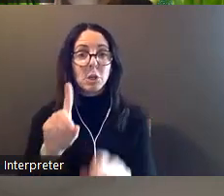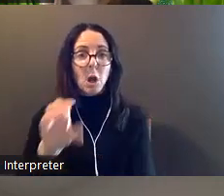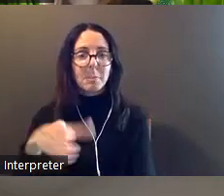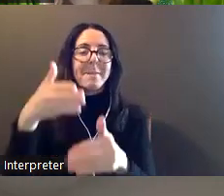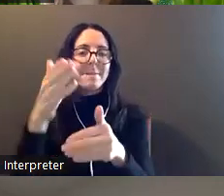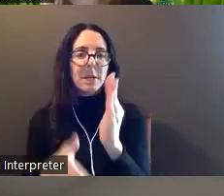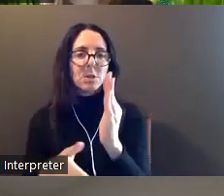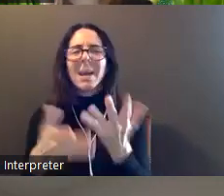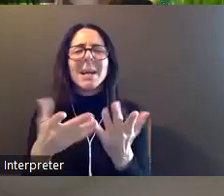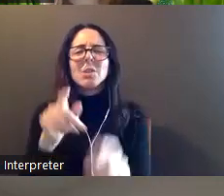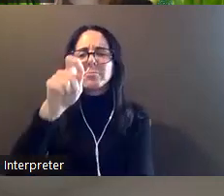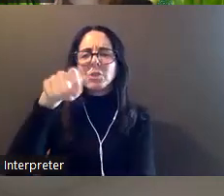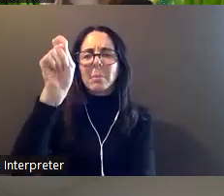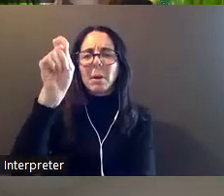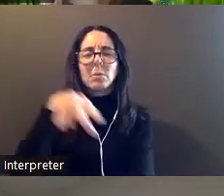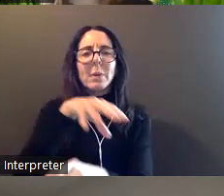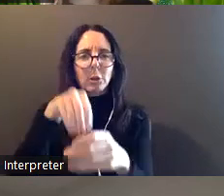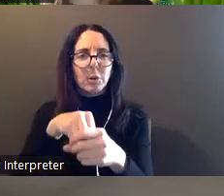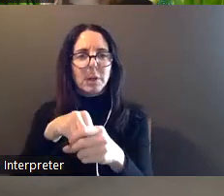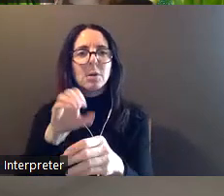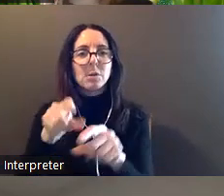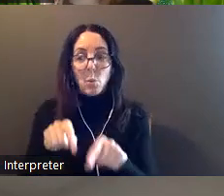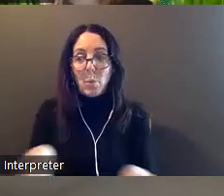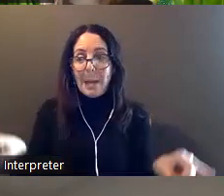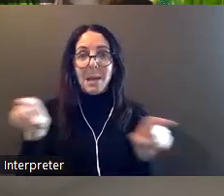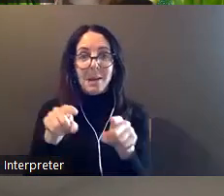just a checkbox that we've put in there so that we